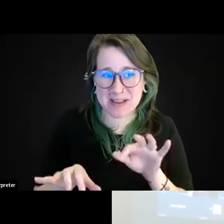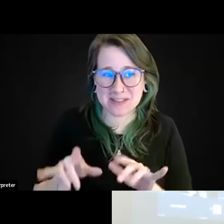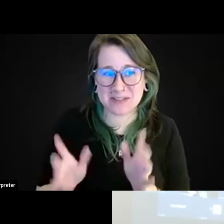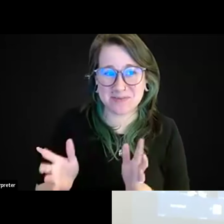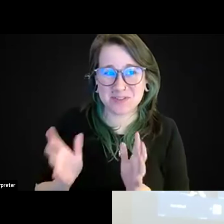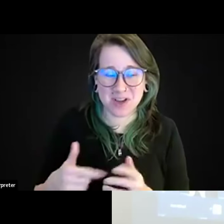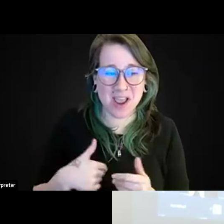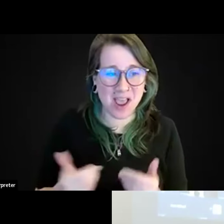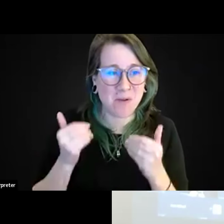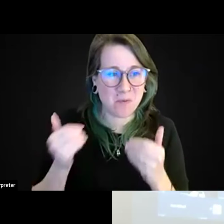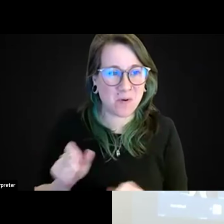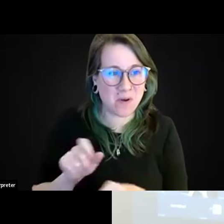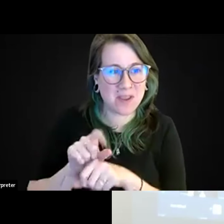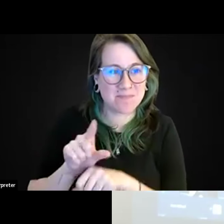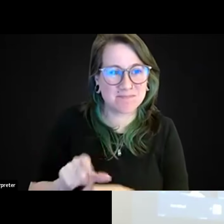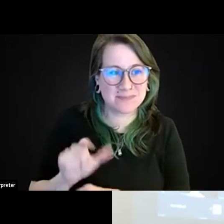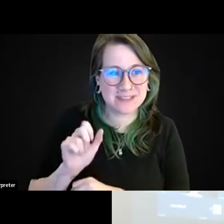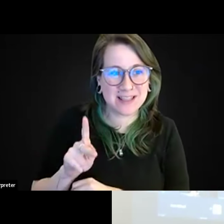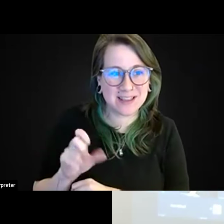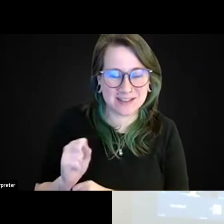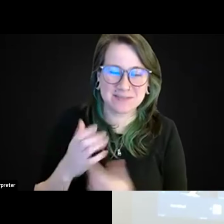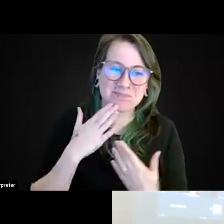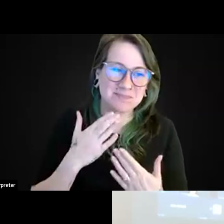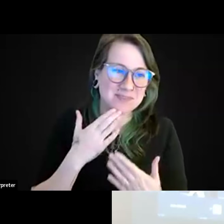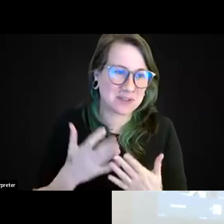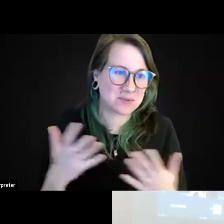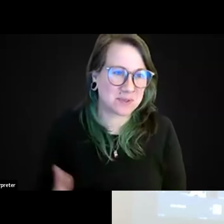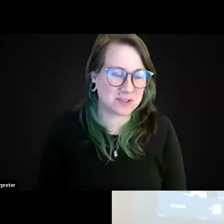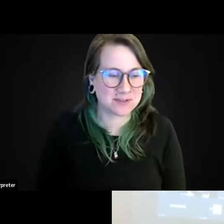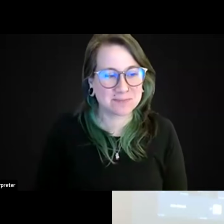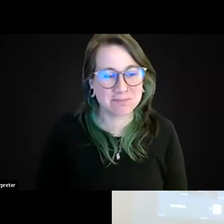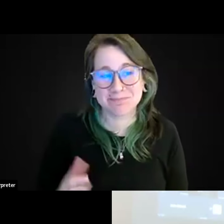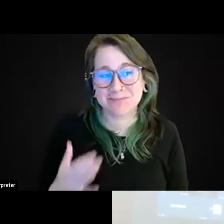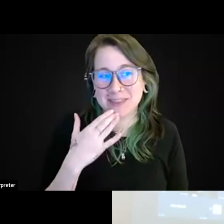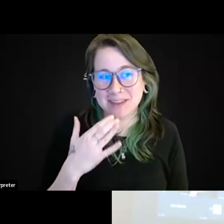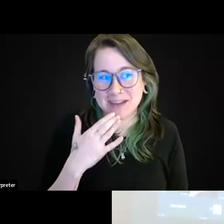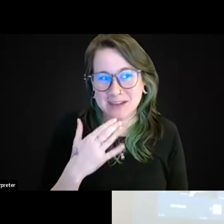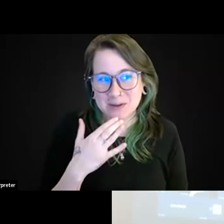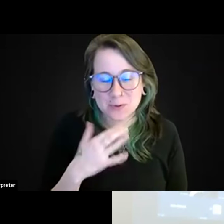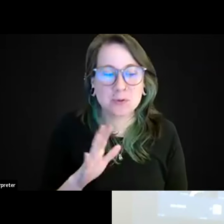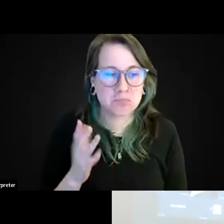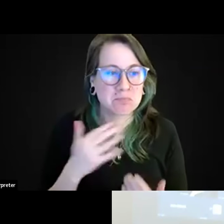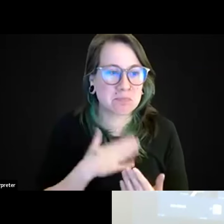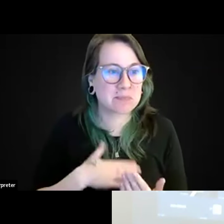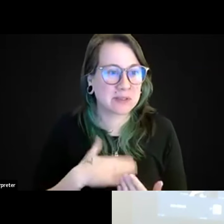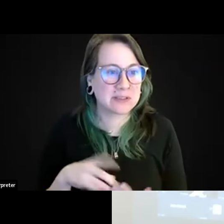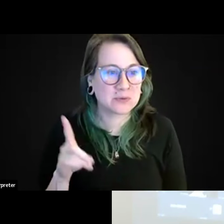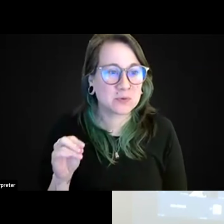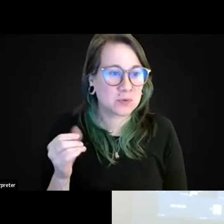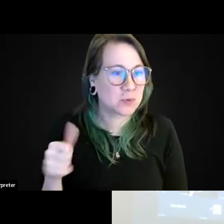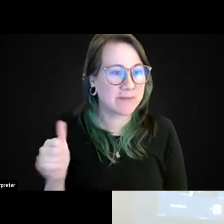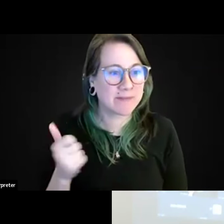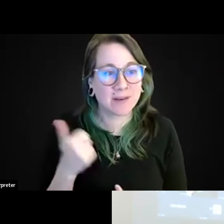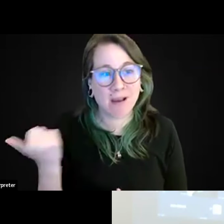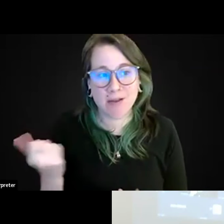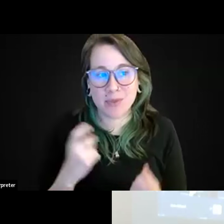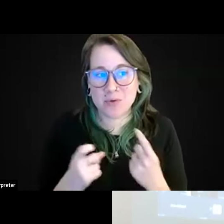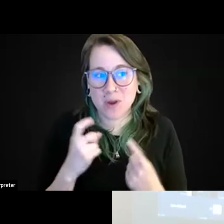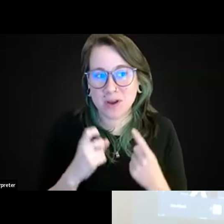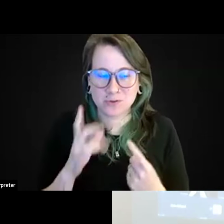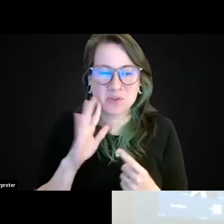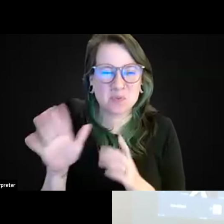I'll go ahead and drop the links. And thank you all. Thanks, Christian. And just do that. And if we have any other questions,